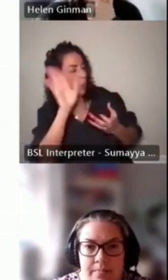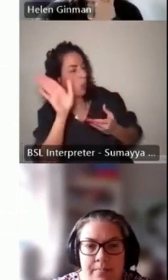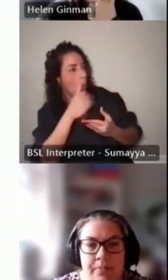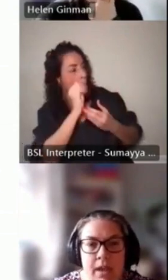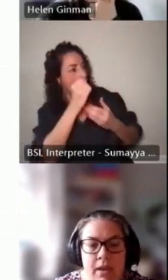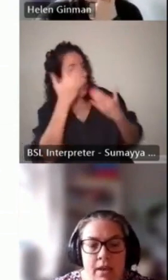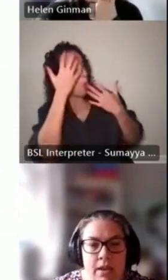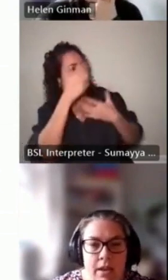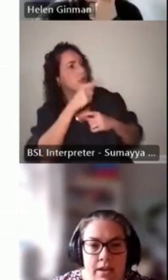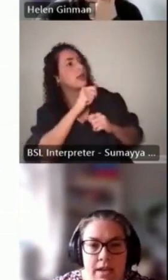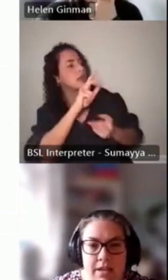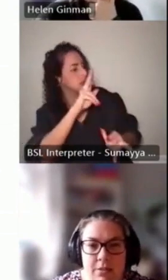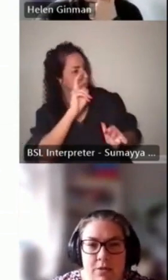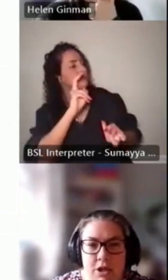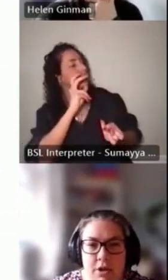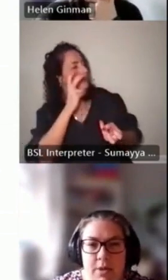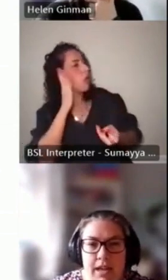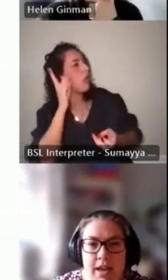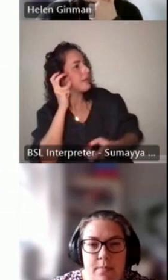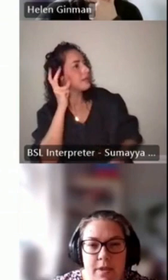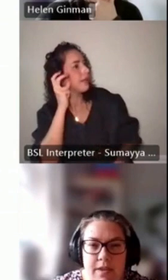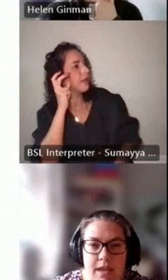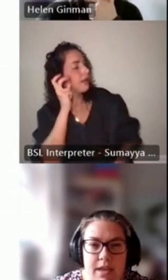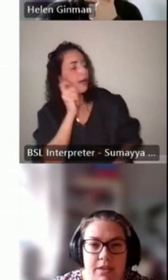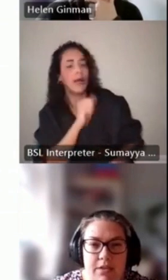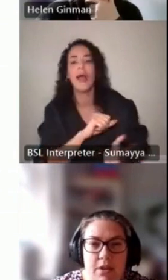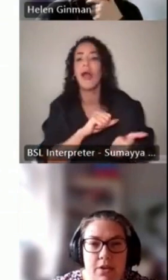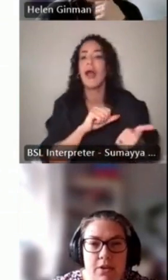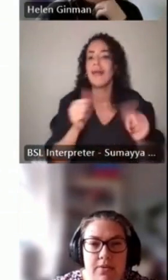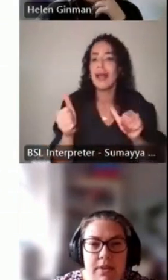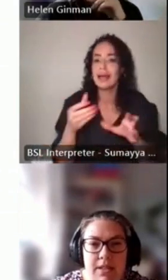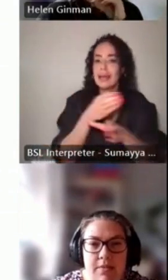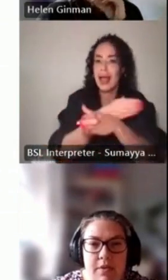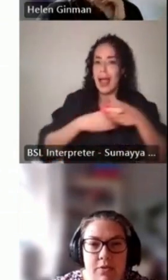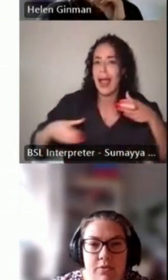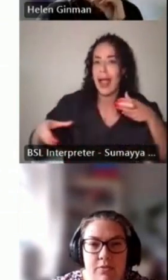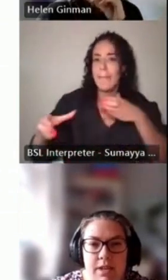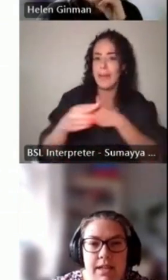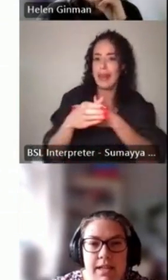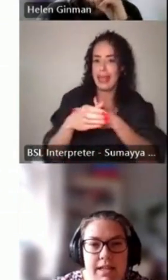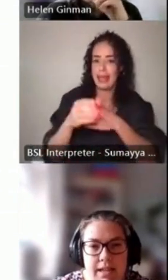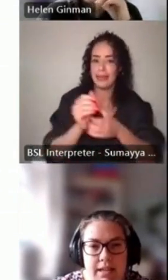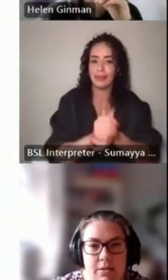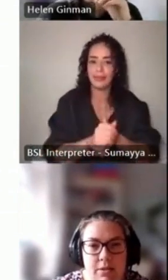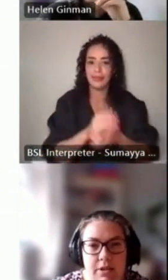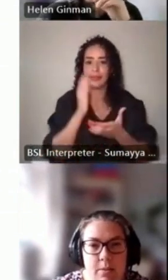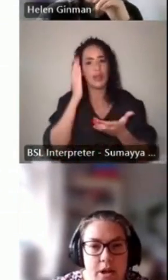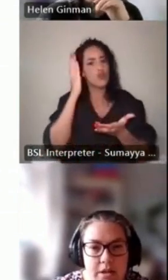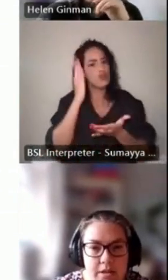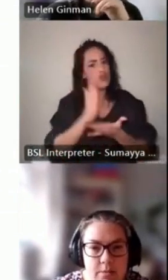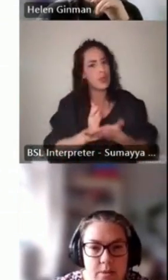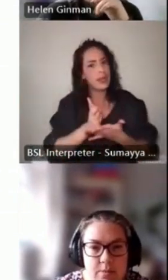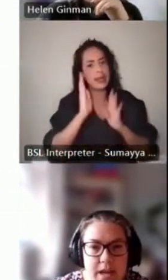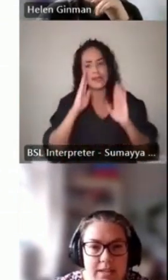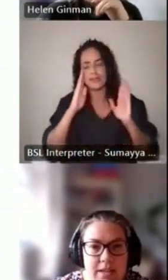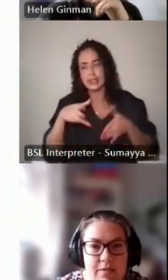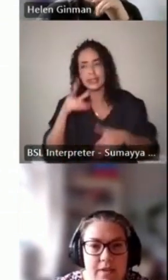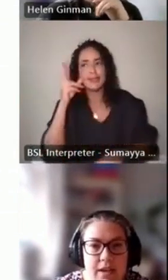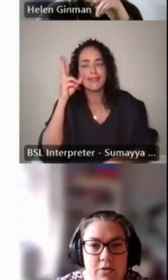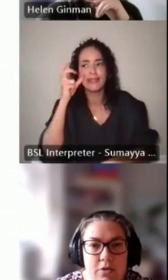concerns. Next, we've got showing empathy. So this involves really listening to another